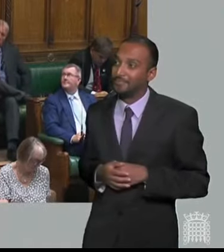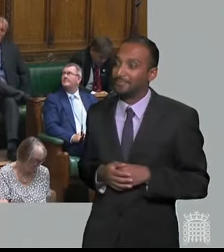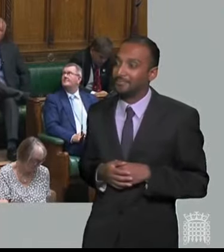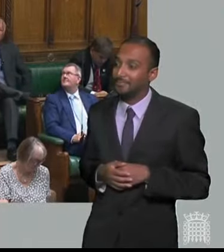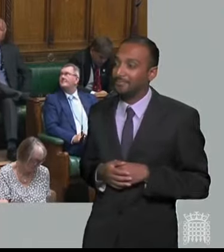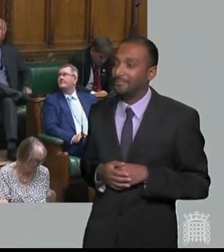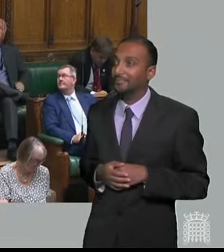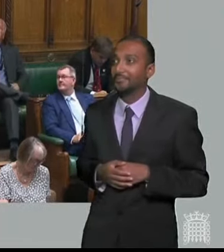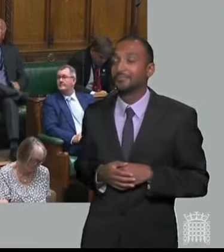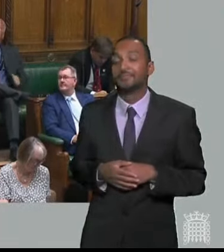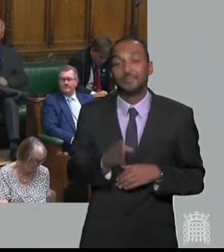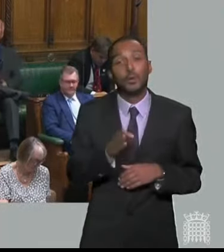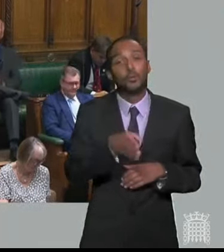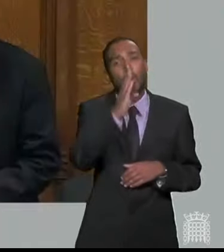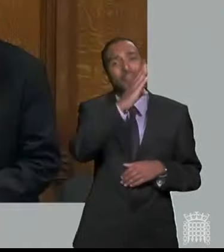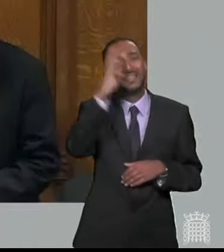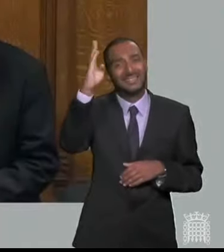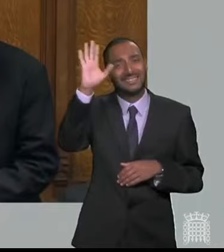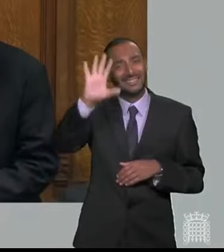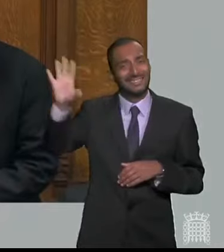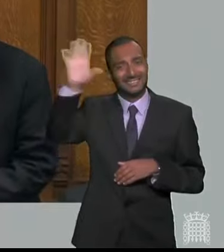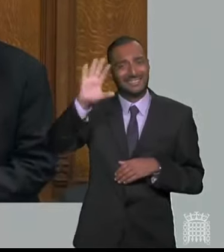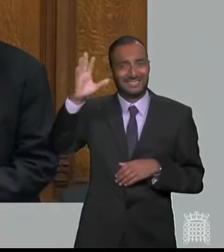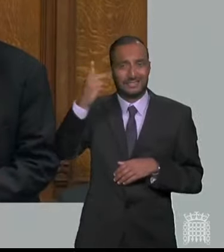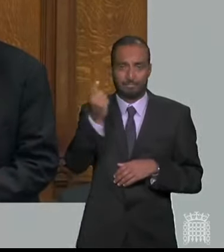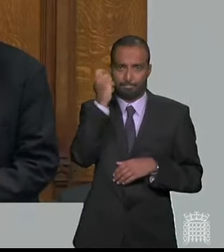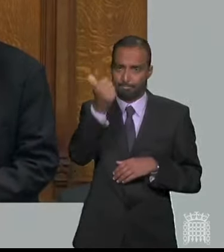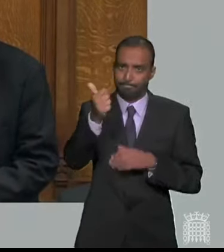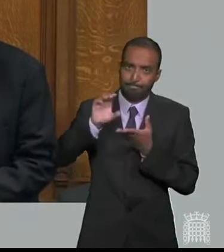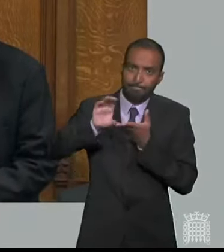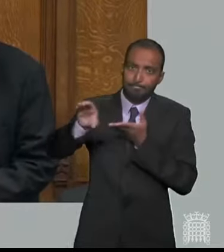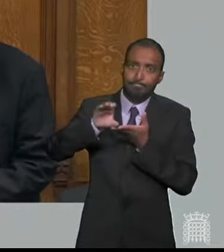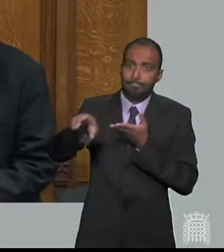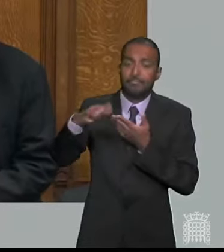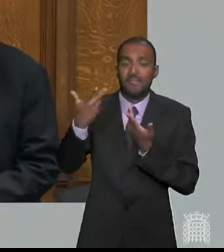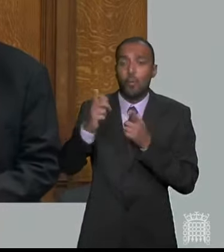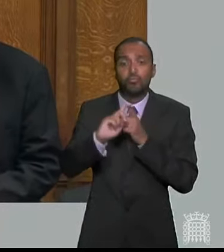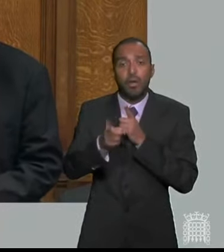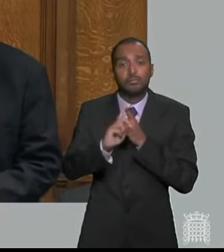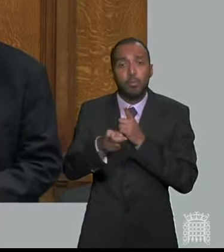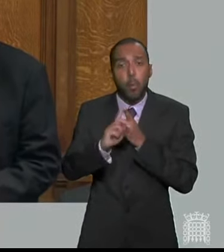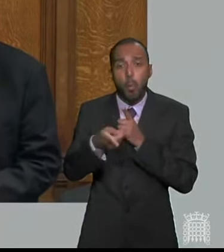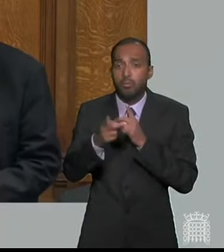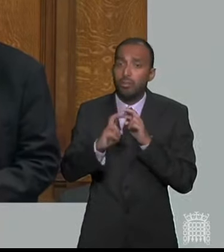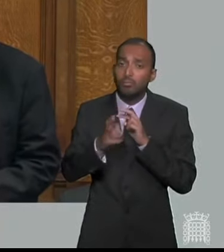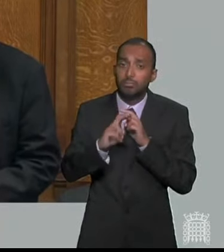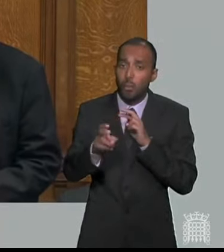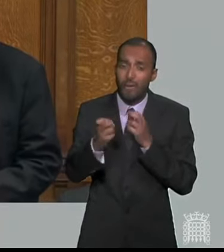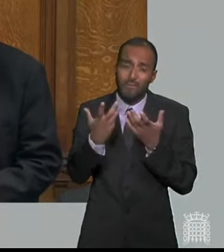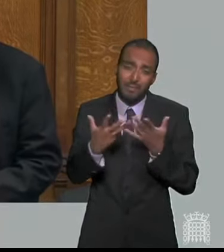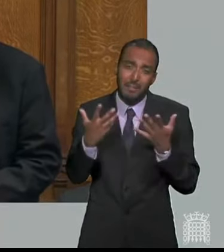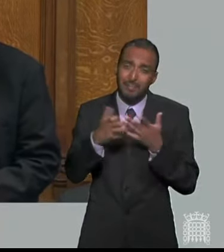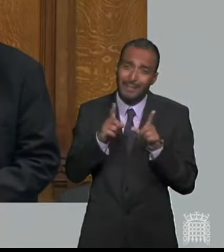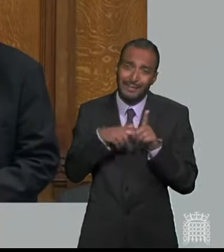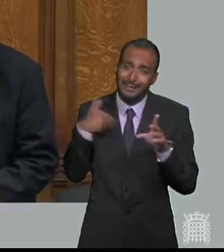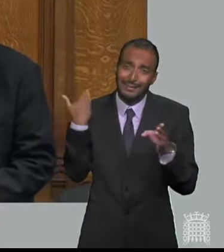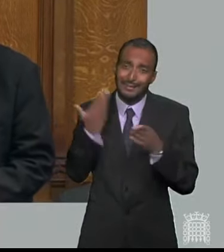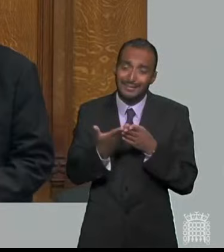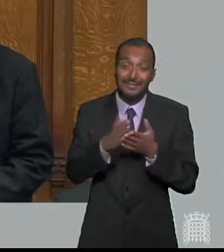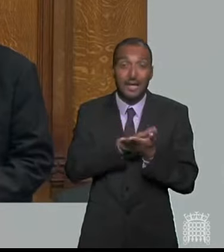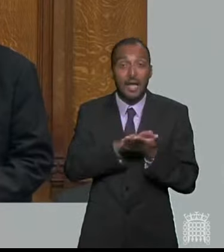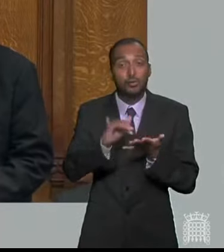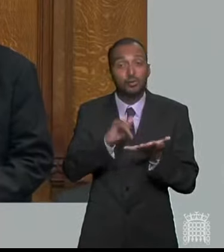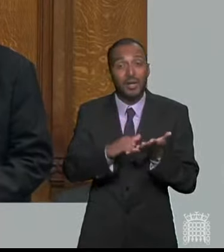North East has been underfunded in terms of transport investment for decades. HS2, meant to be an economic development